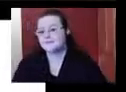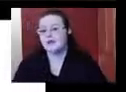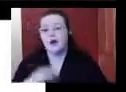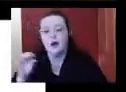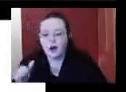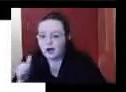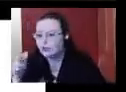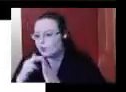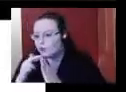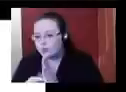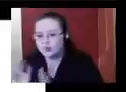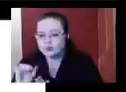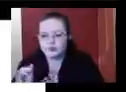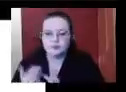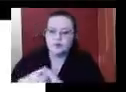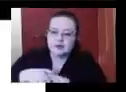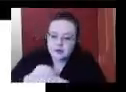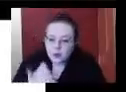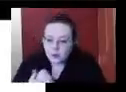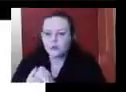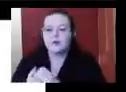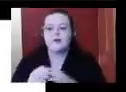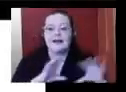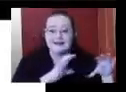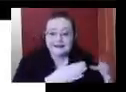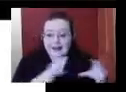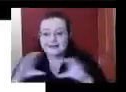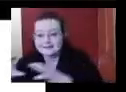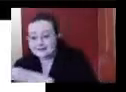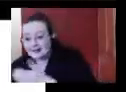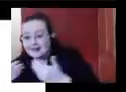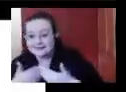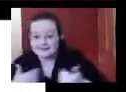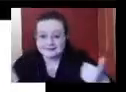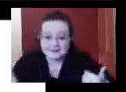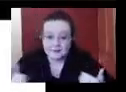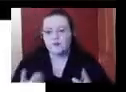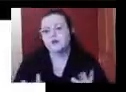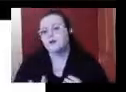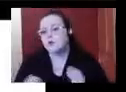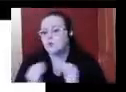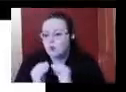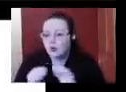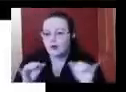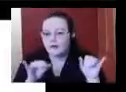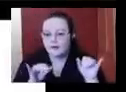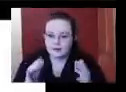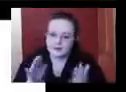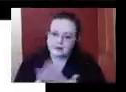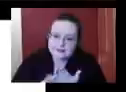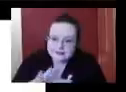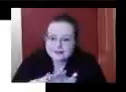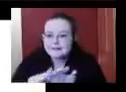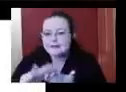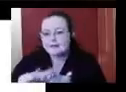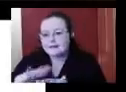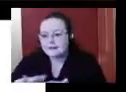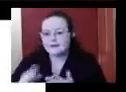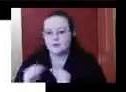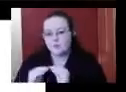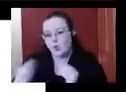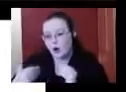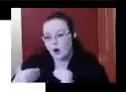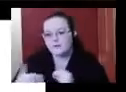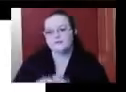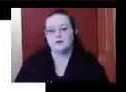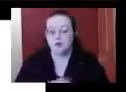measures, such as hand hygiene, cohorting, and enhanced cleaning. The more measures we put in place, the lower the risk